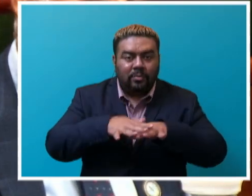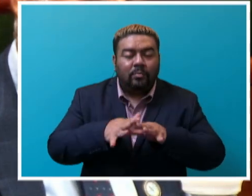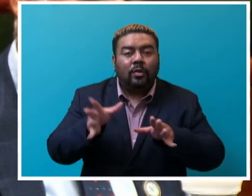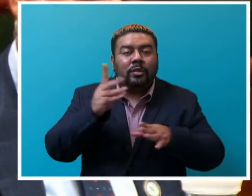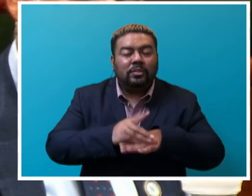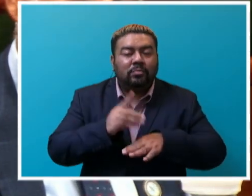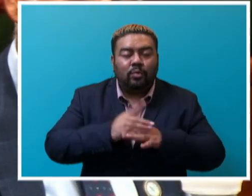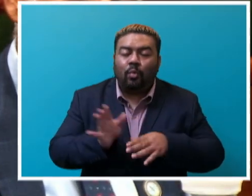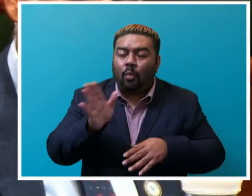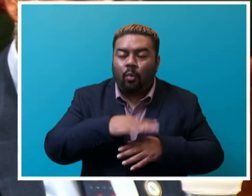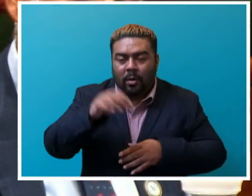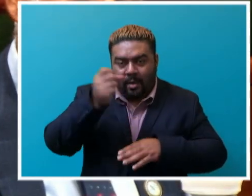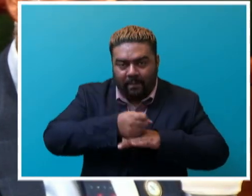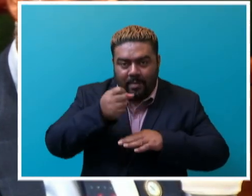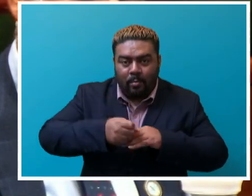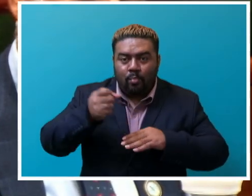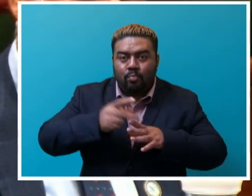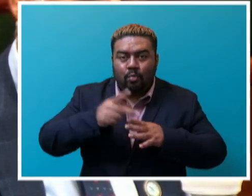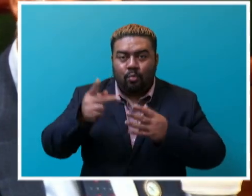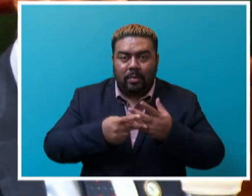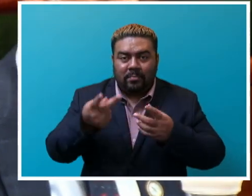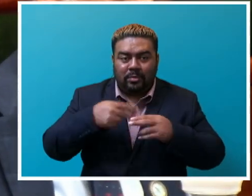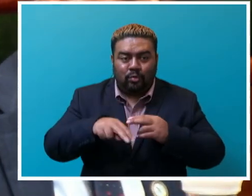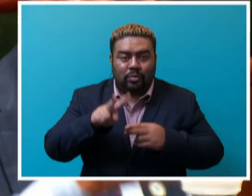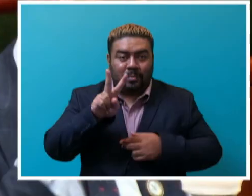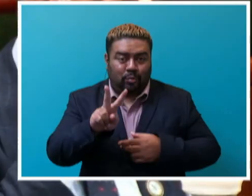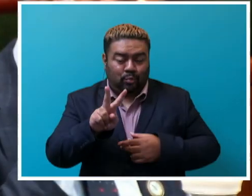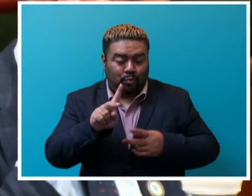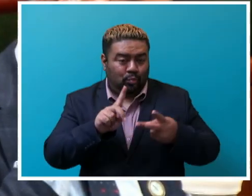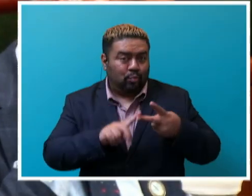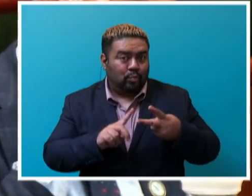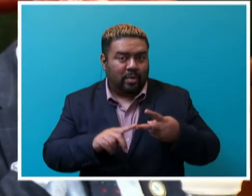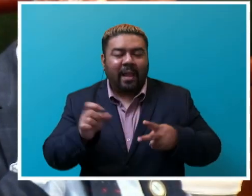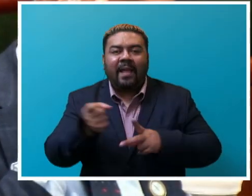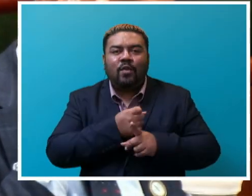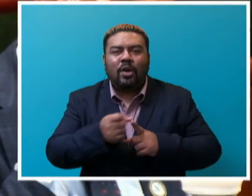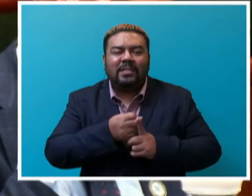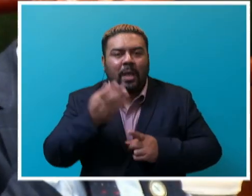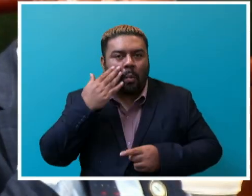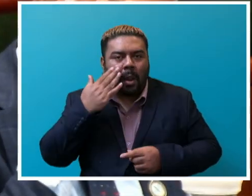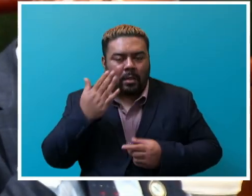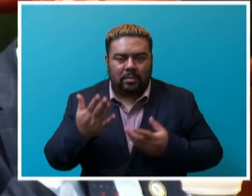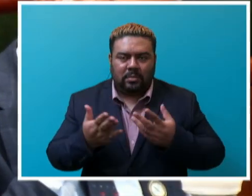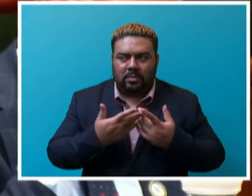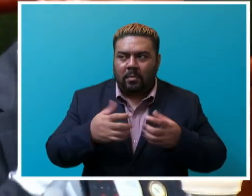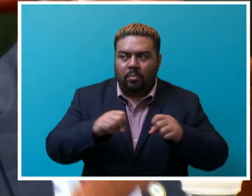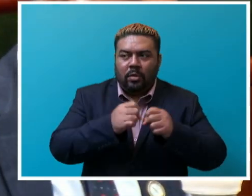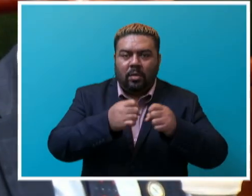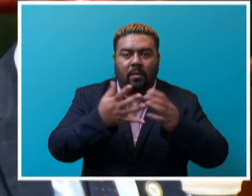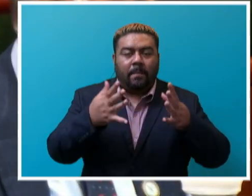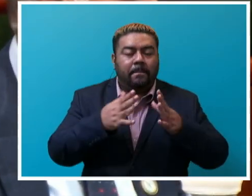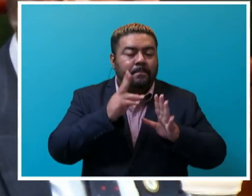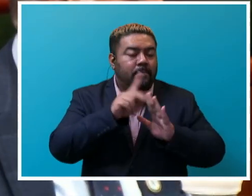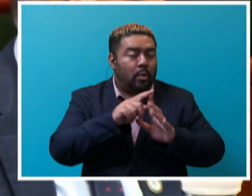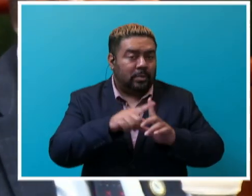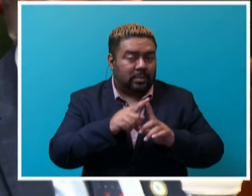government programs and plans. Number two is advocacy and awareness, breaking negative stereotypes and promoting a positive image of